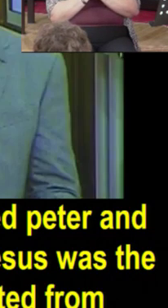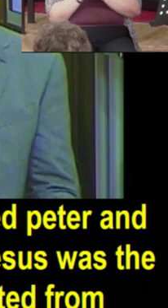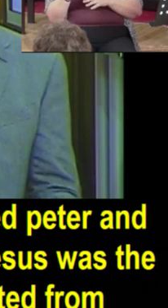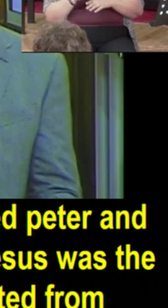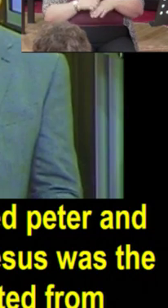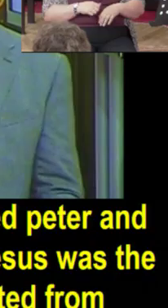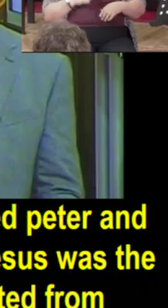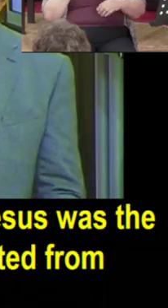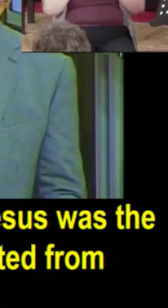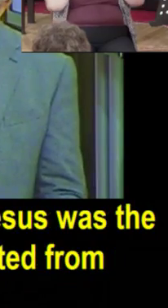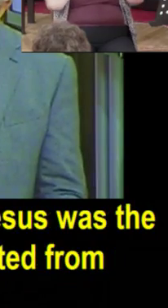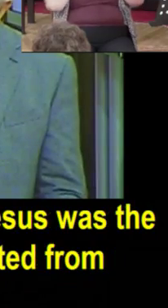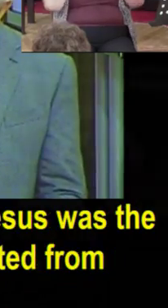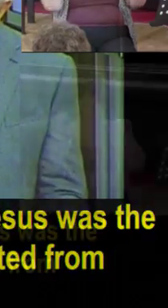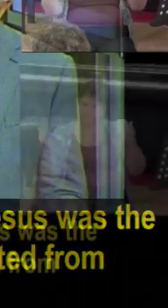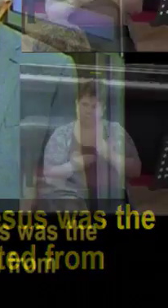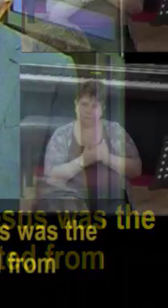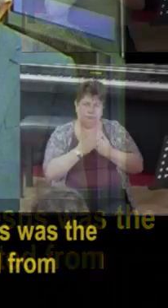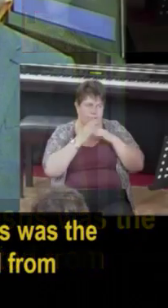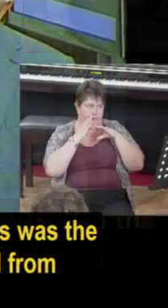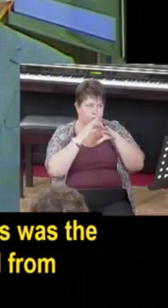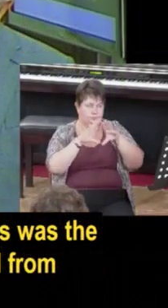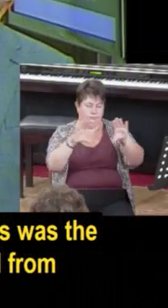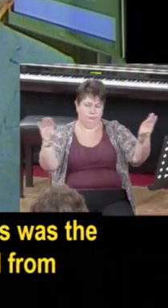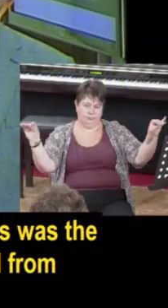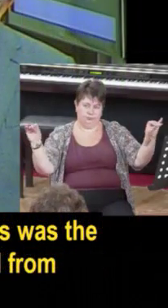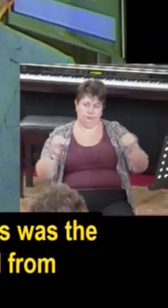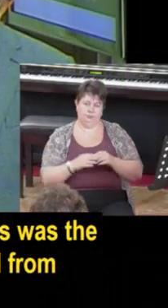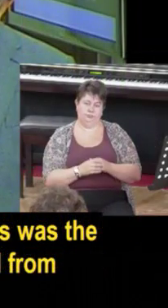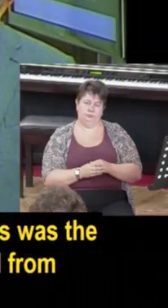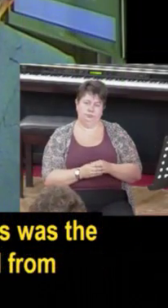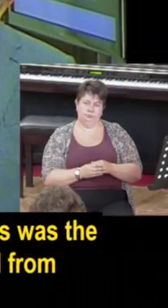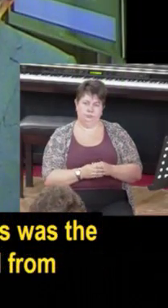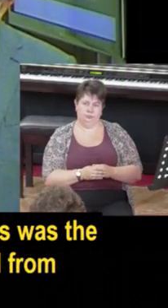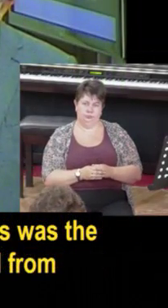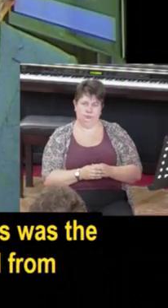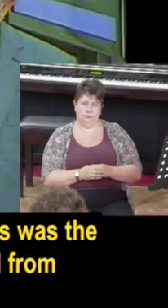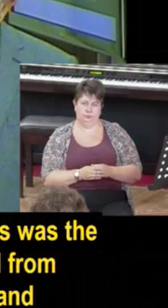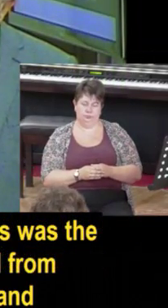even more boldly than they had done before.